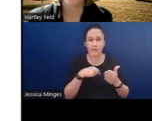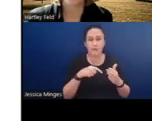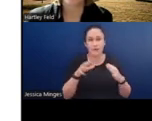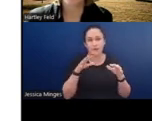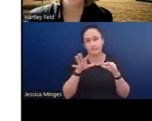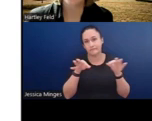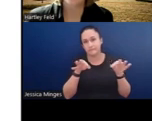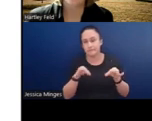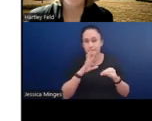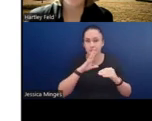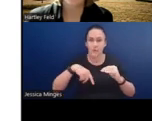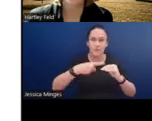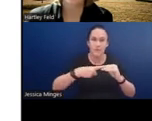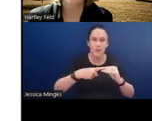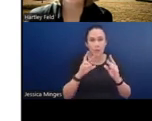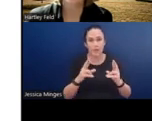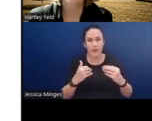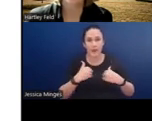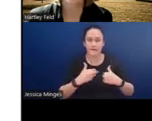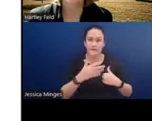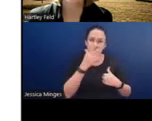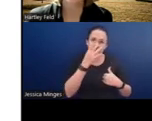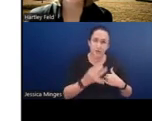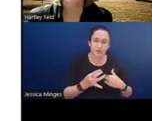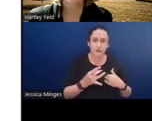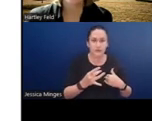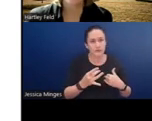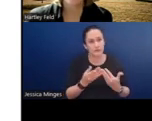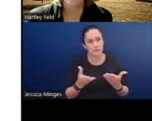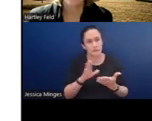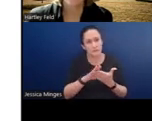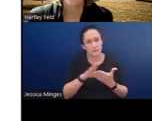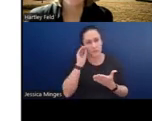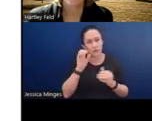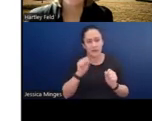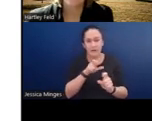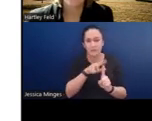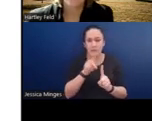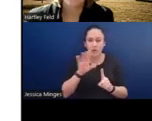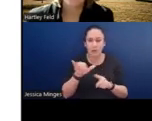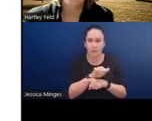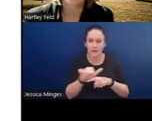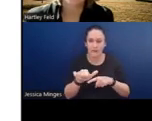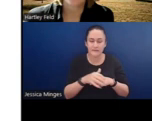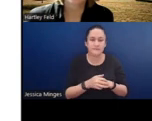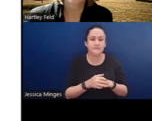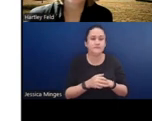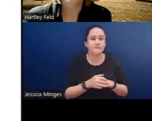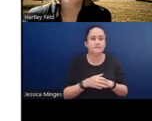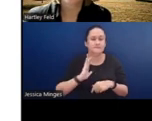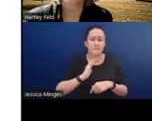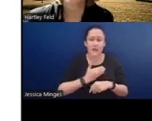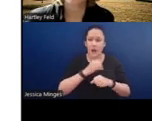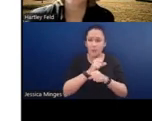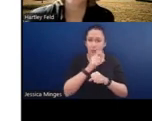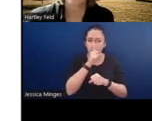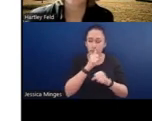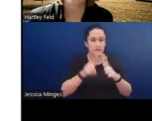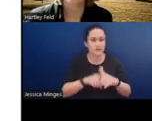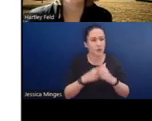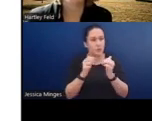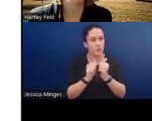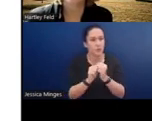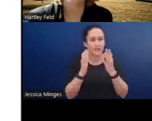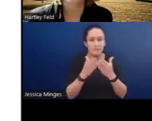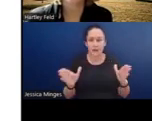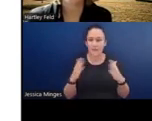that you can apply to your practices. Our work really started with the public